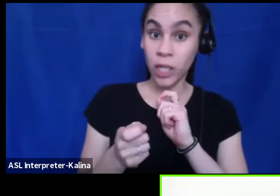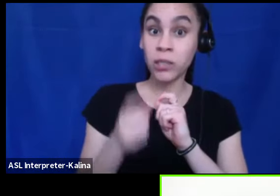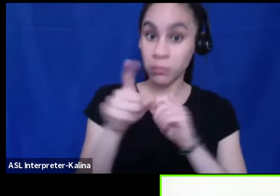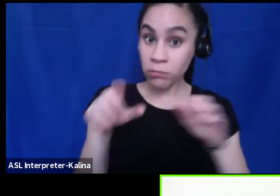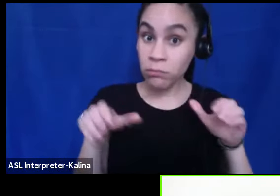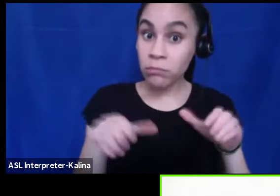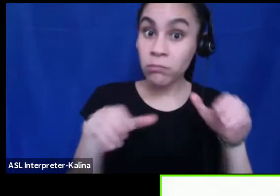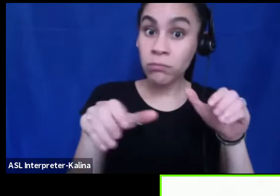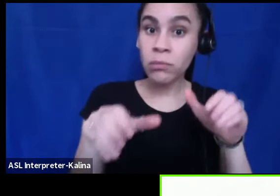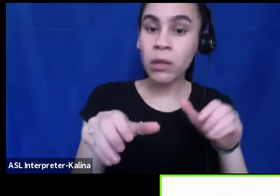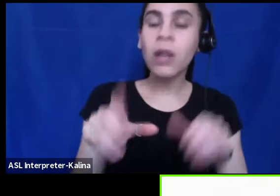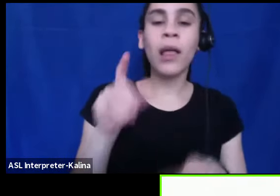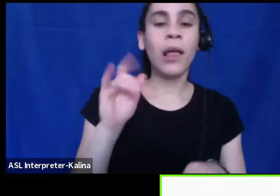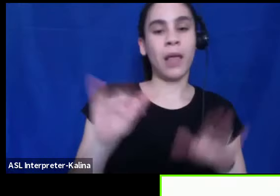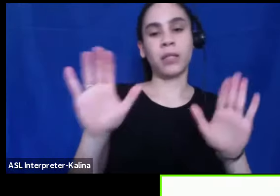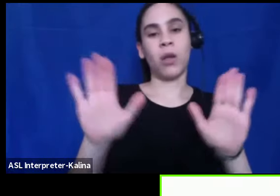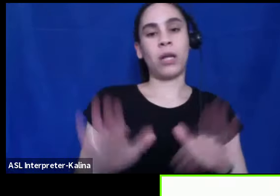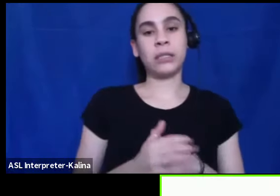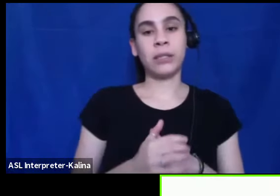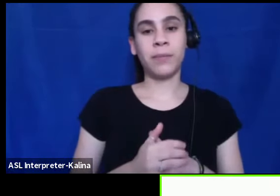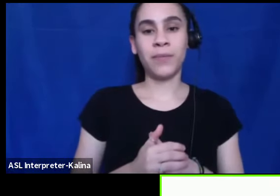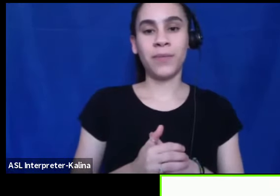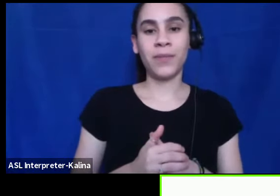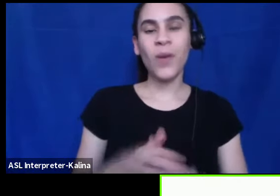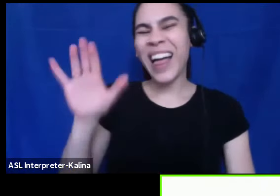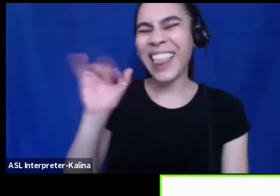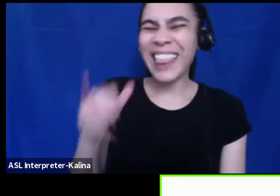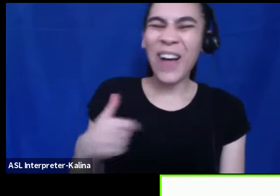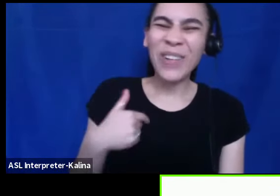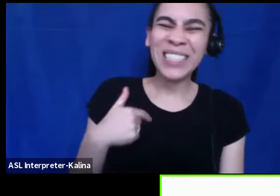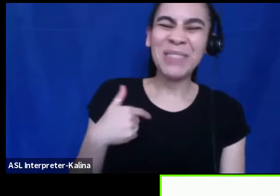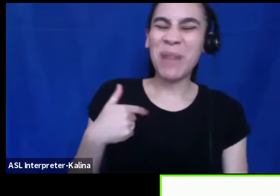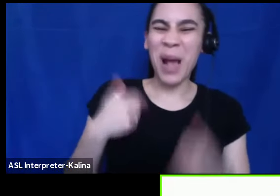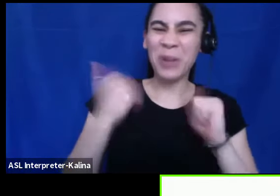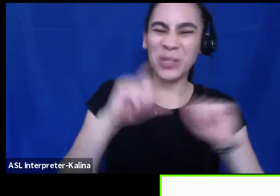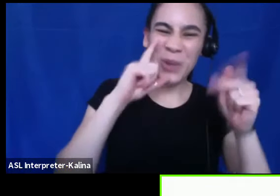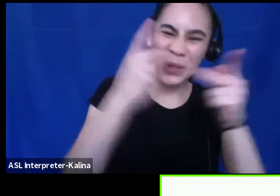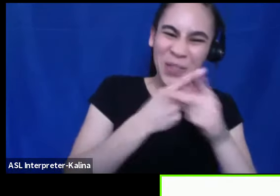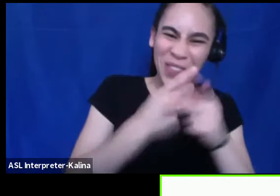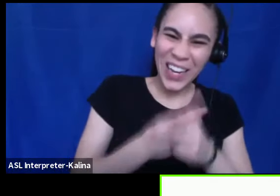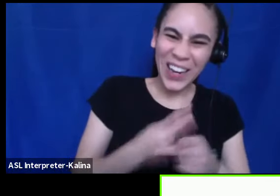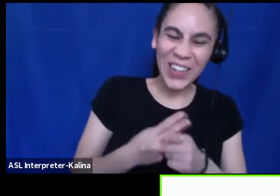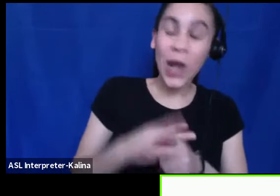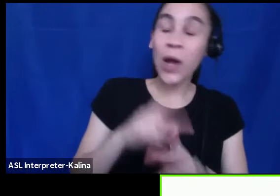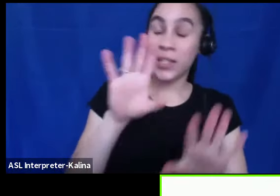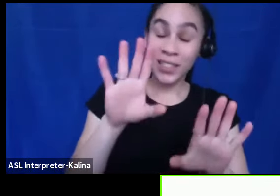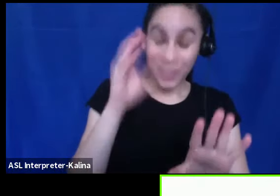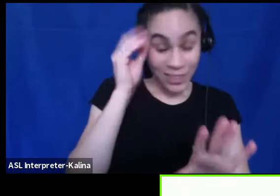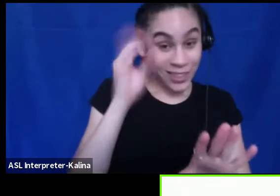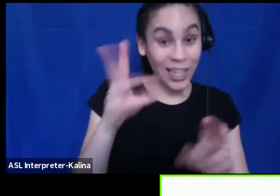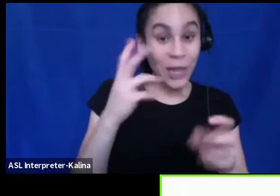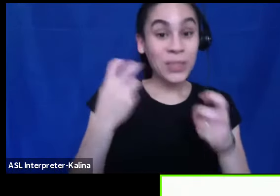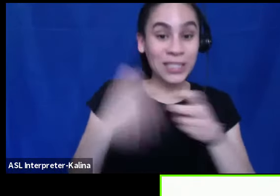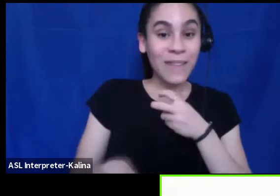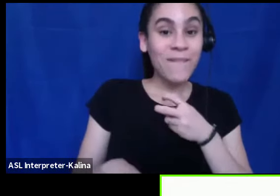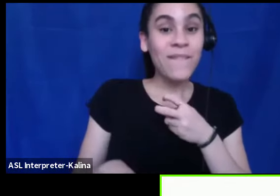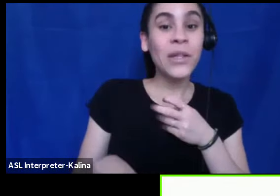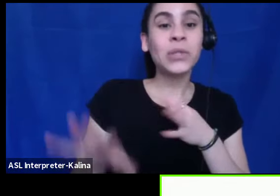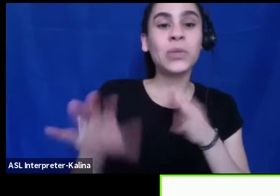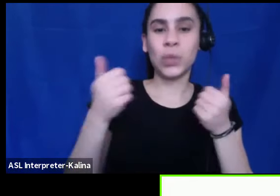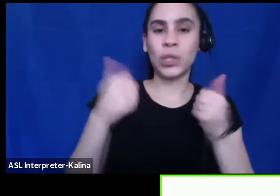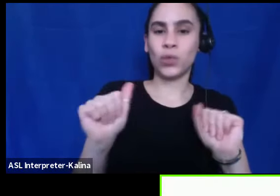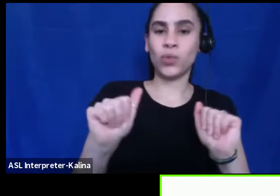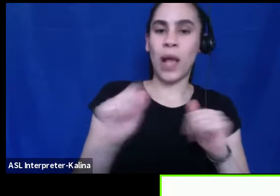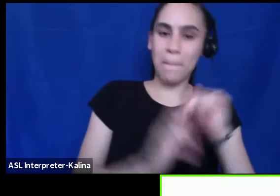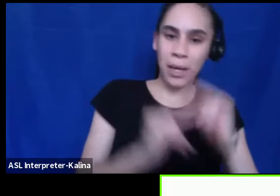Yeah. And that was me behind the scenes making that happen. And it was really hard. It was hard to build the